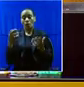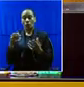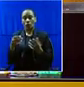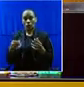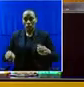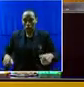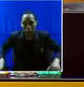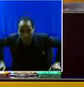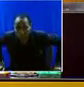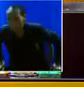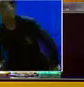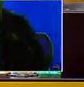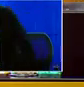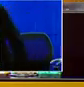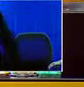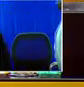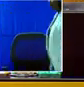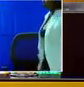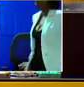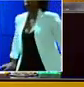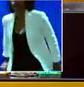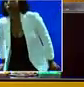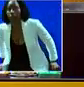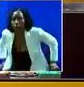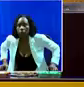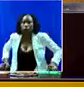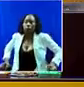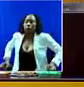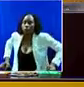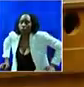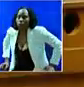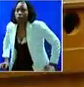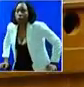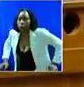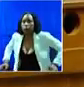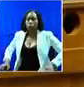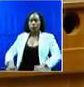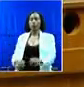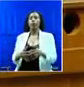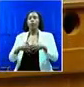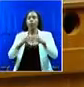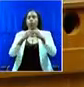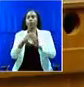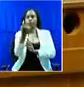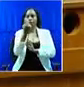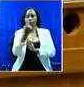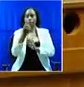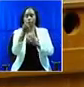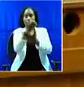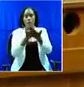the revitalization of branch lines. We will establish a single economic regulator in